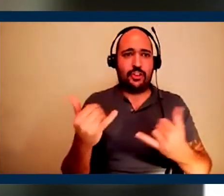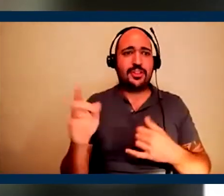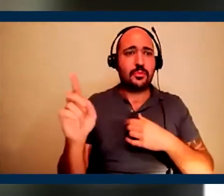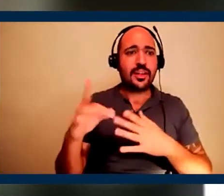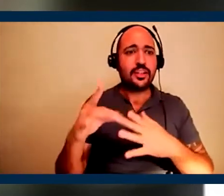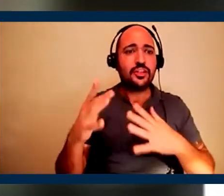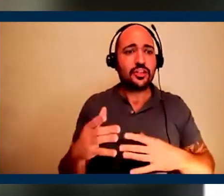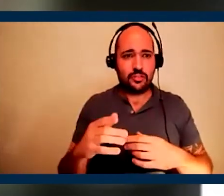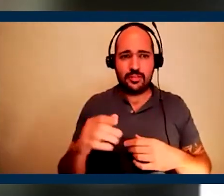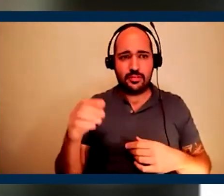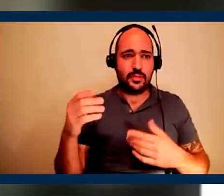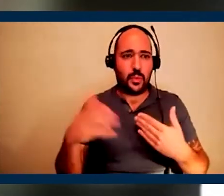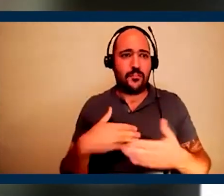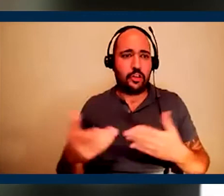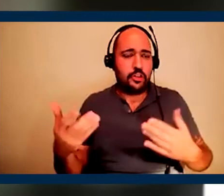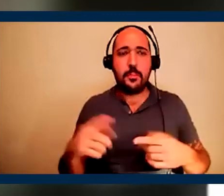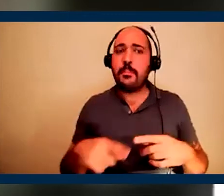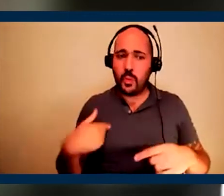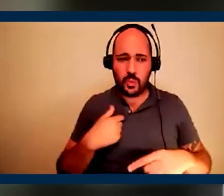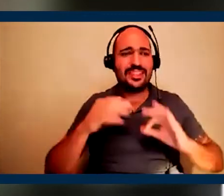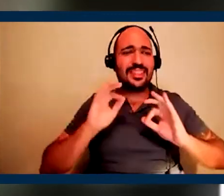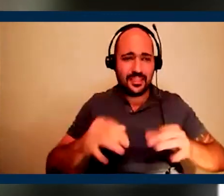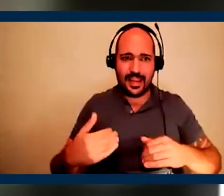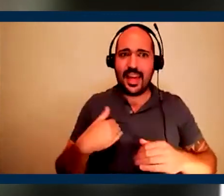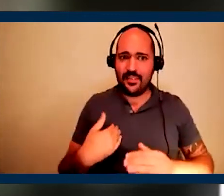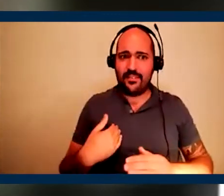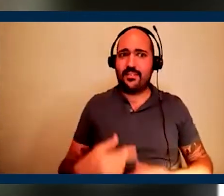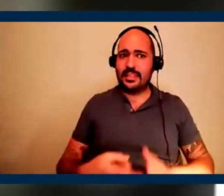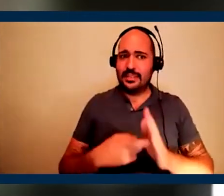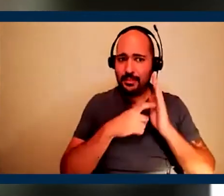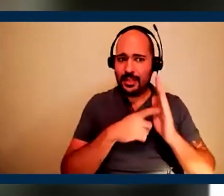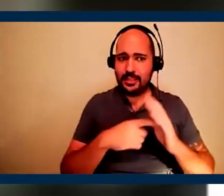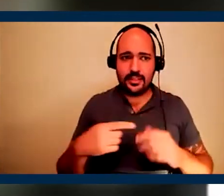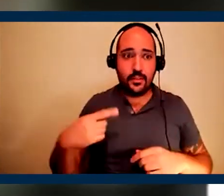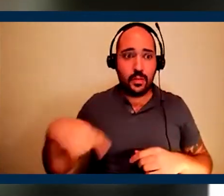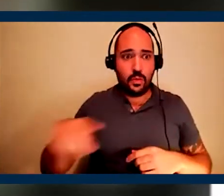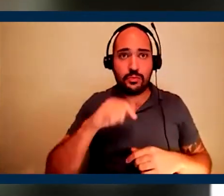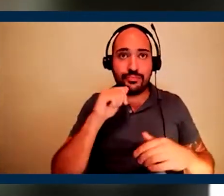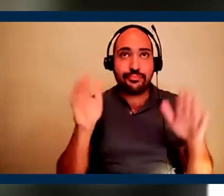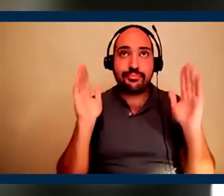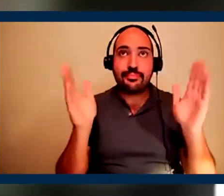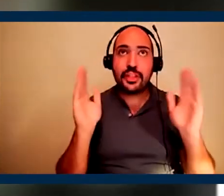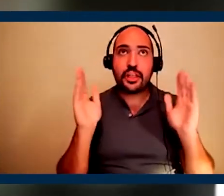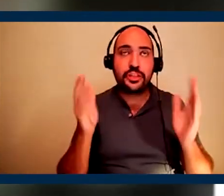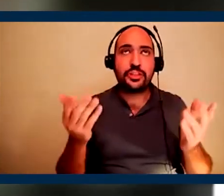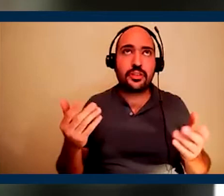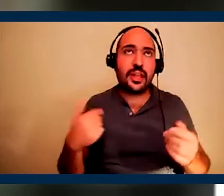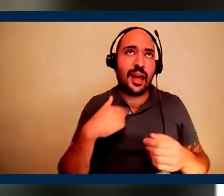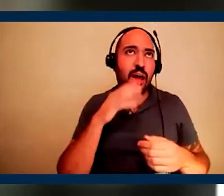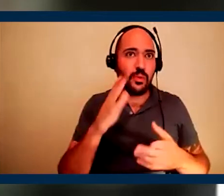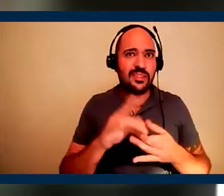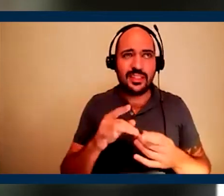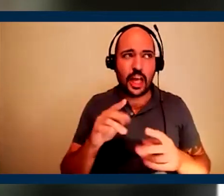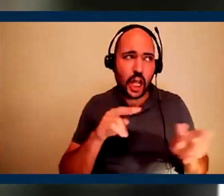we definitely have demands, and I think we've demonstrated that. And for those that have not been paying attention, I will say, just